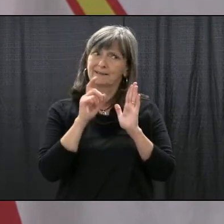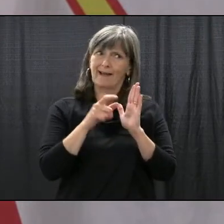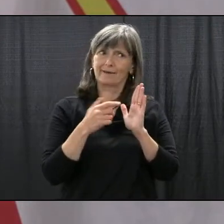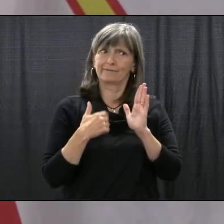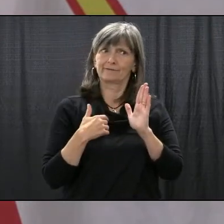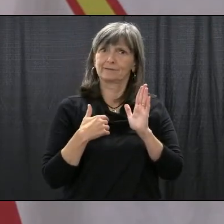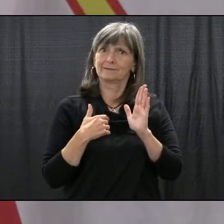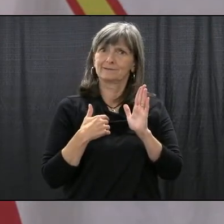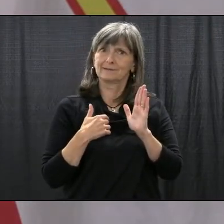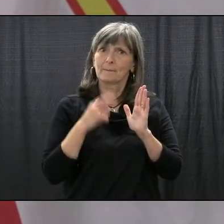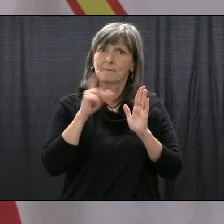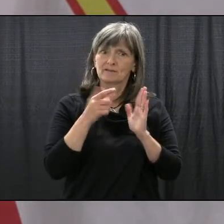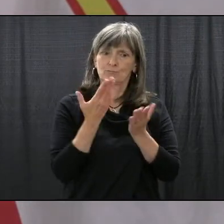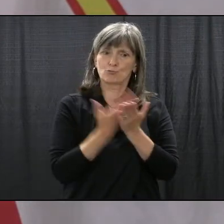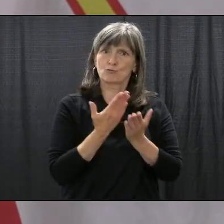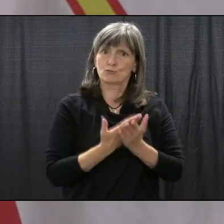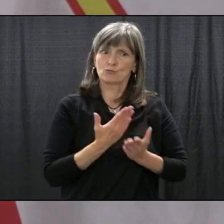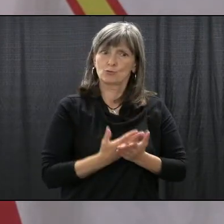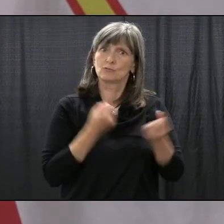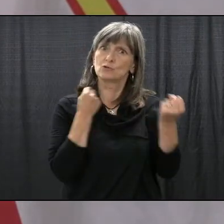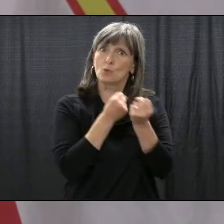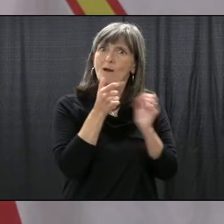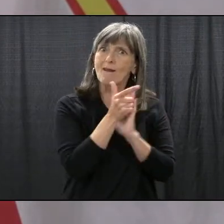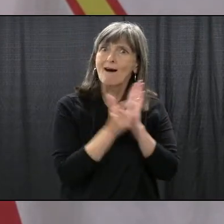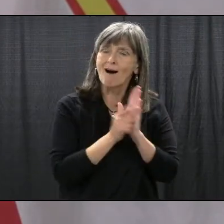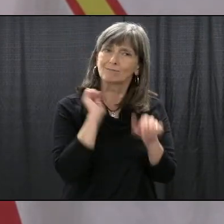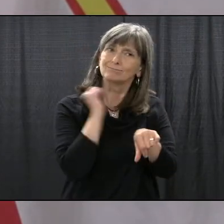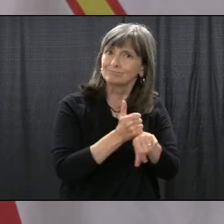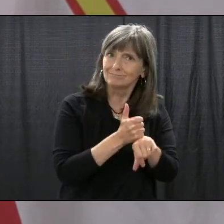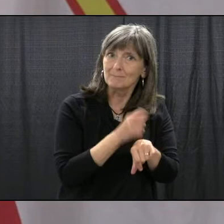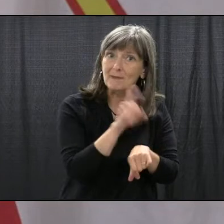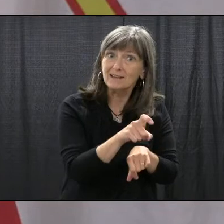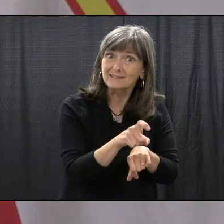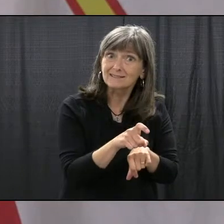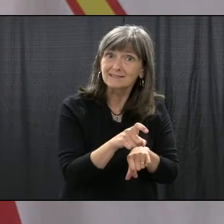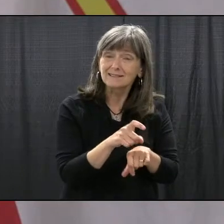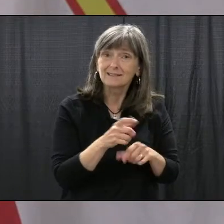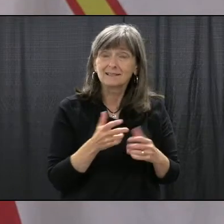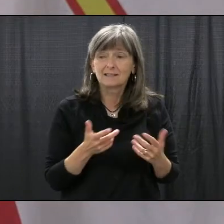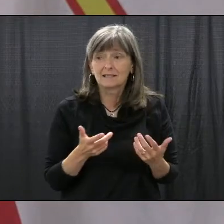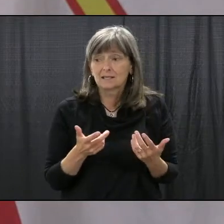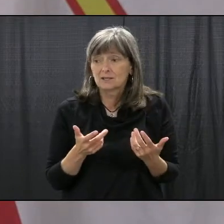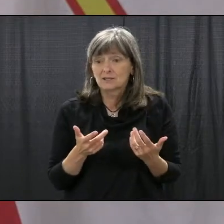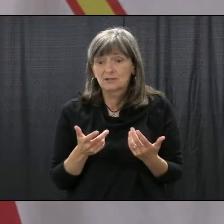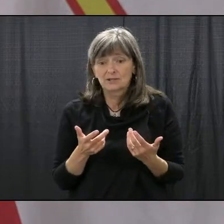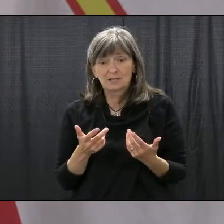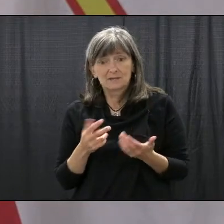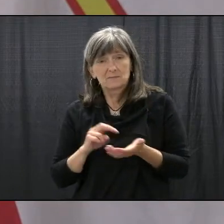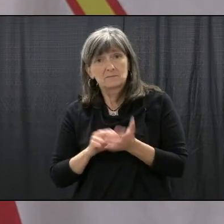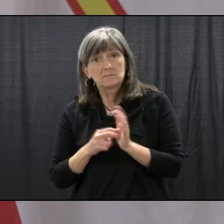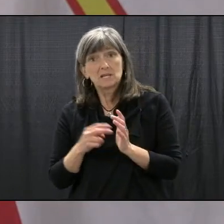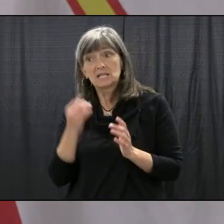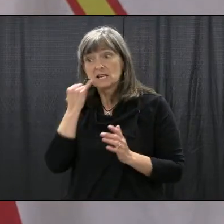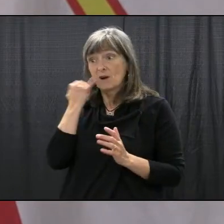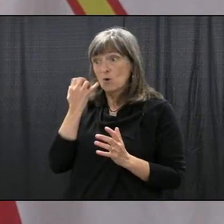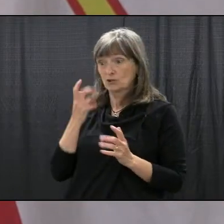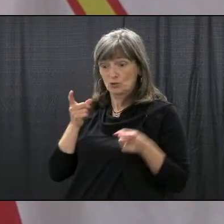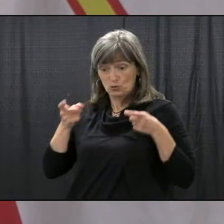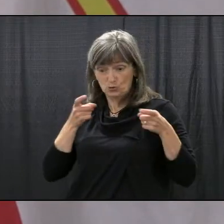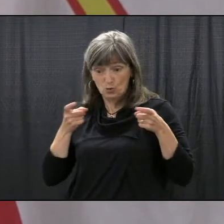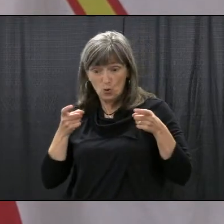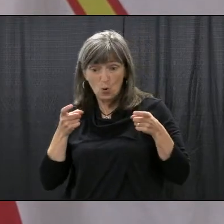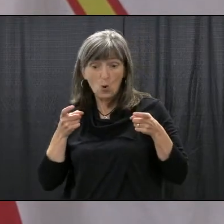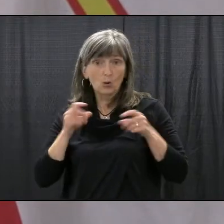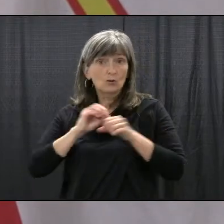requirement as well, and that has to be that it's the least intrusive means possible to be able to accomplish the mitigation that you need